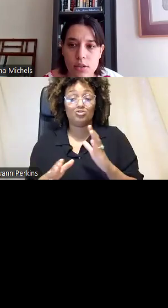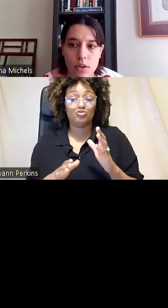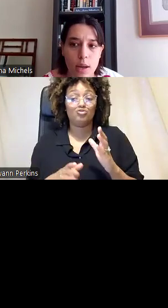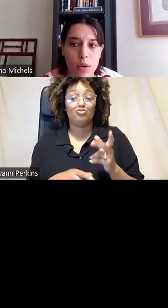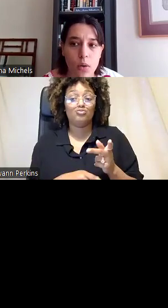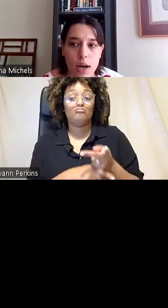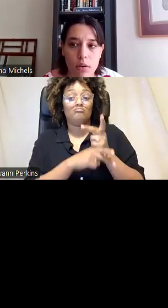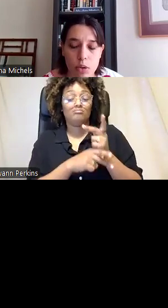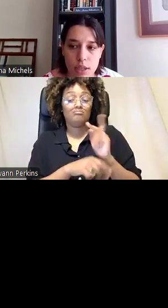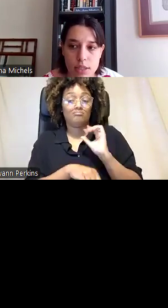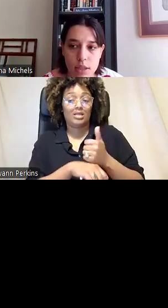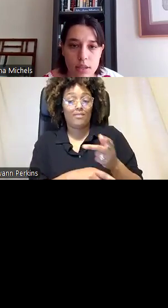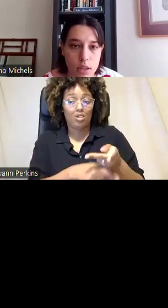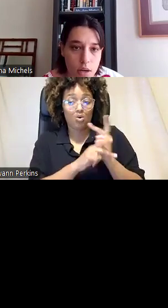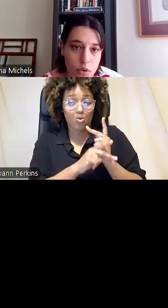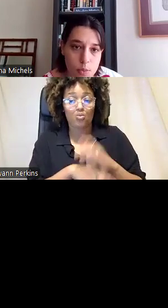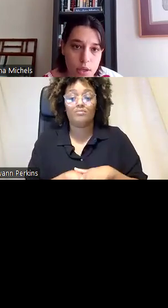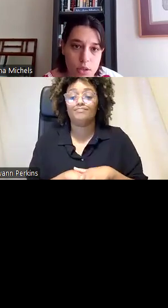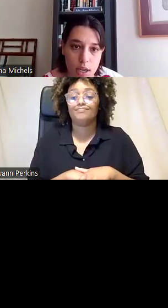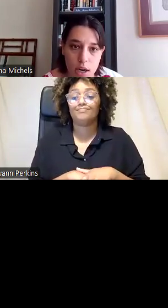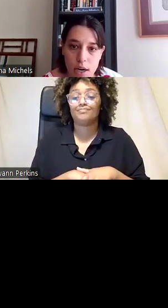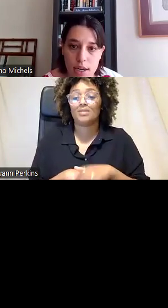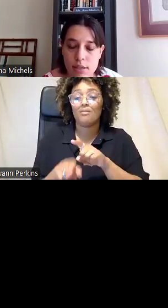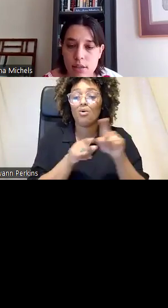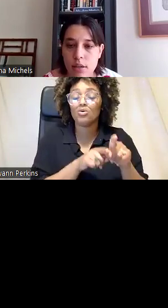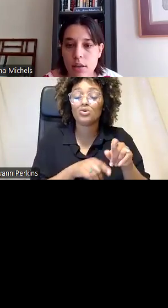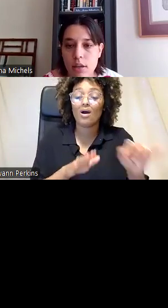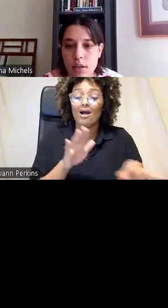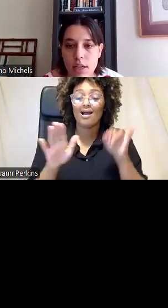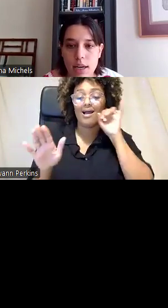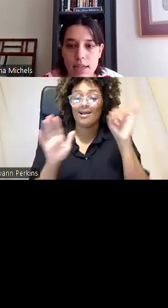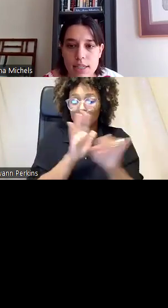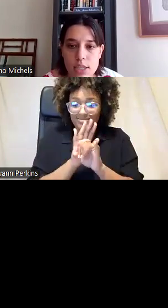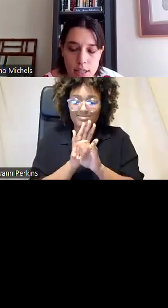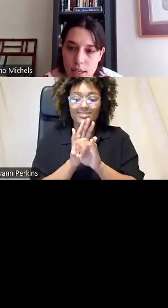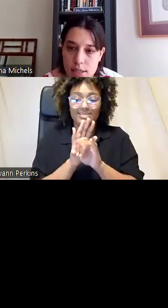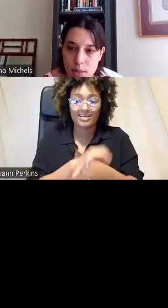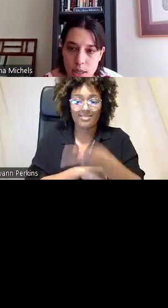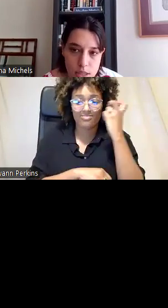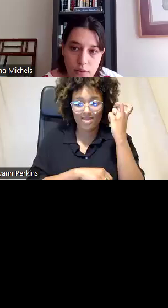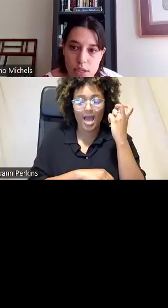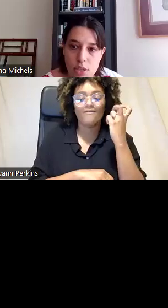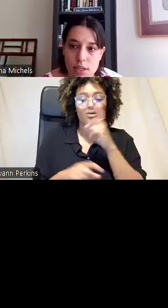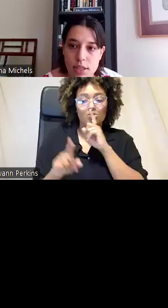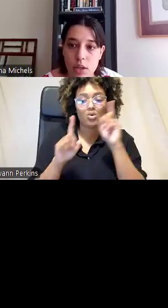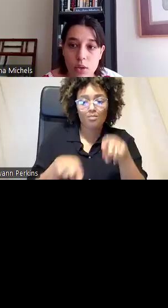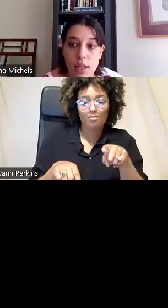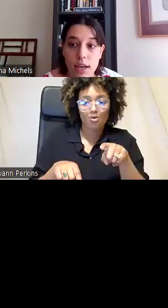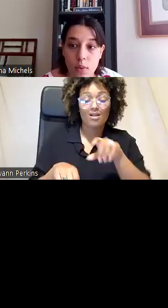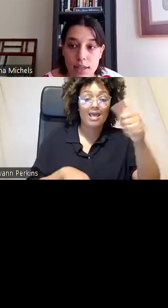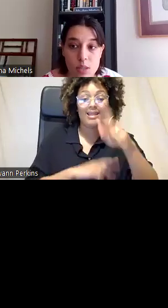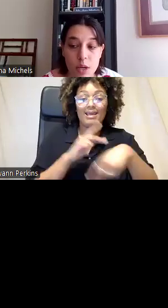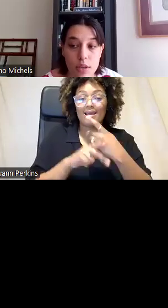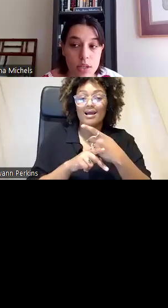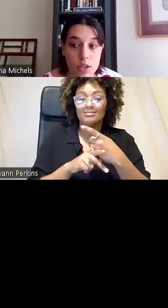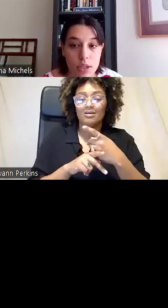on accounts, although that may require reporting to law enforcement or to the IRS. Additionally, sometimes these conversations can include a